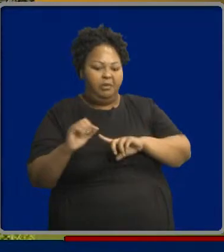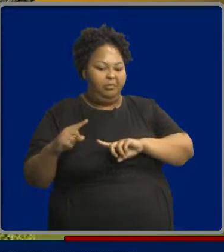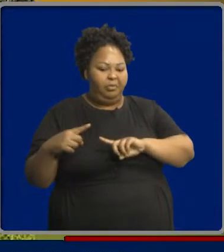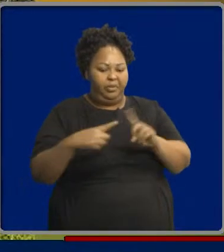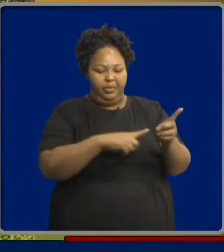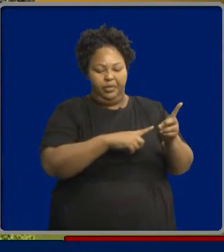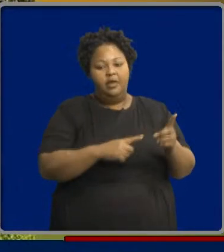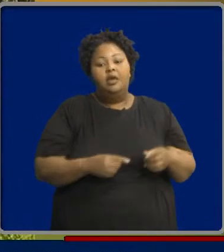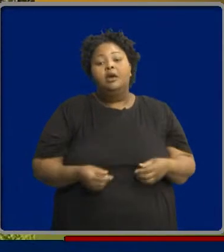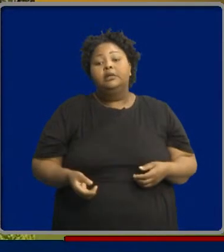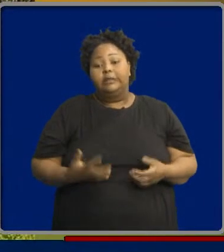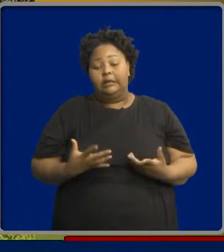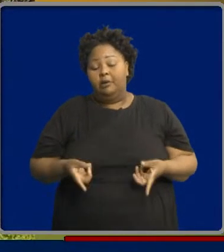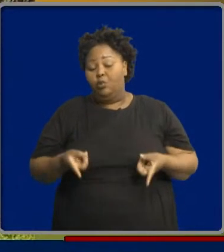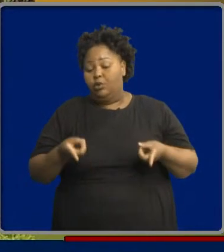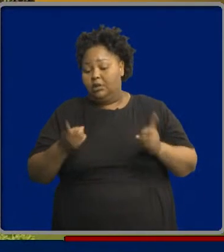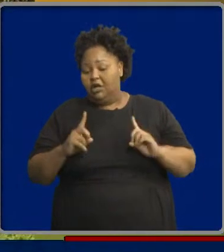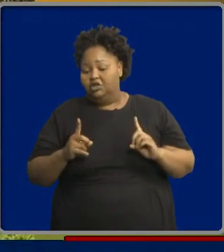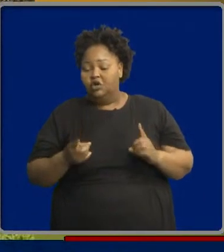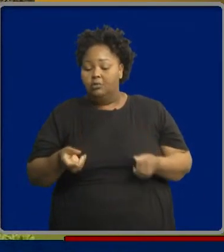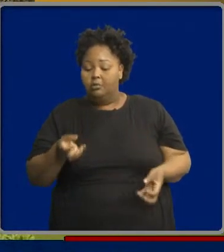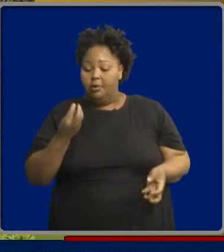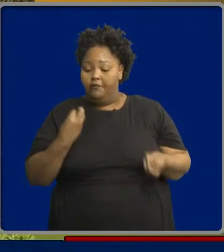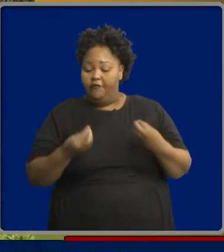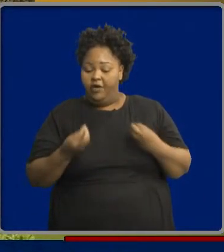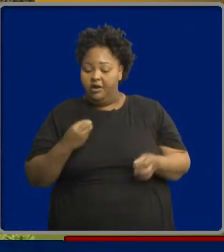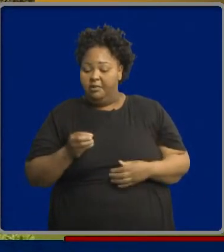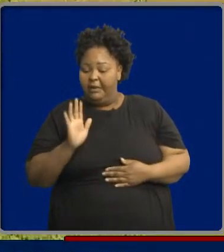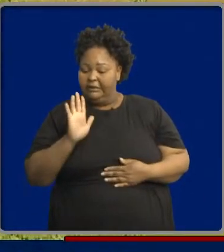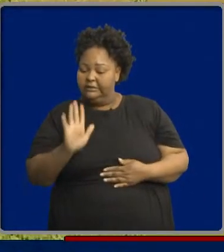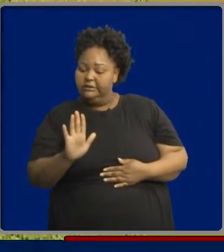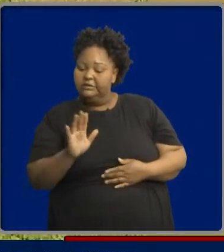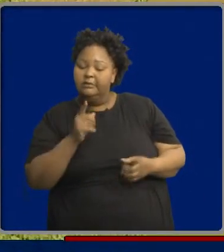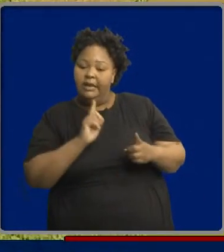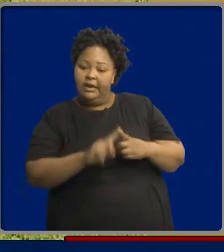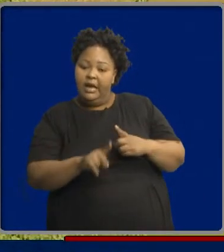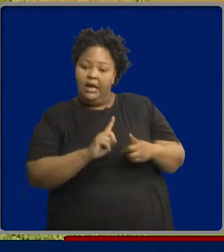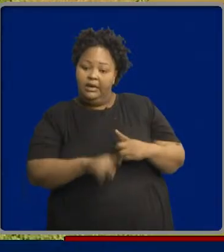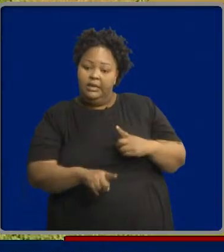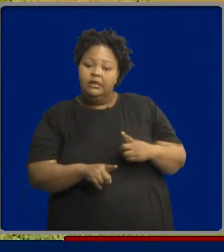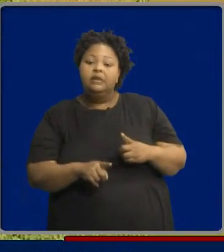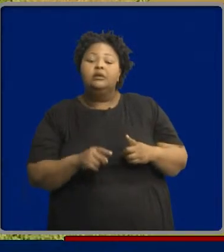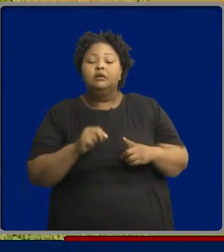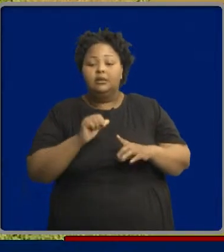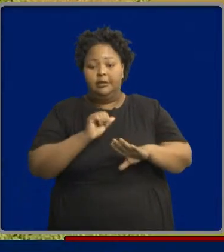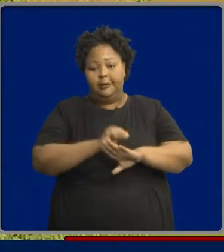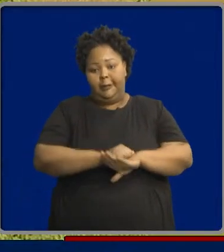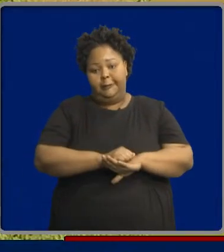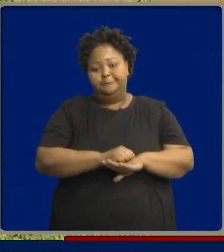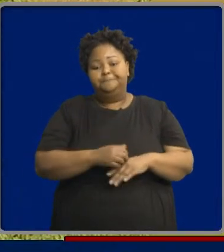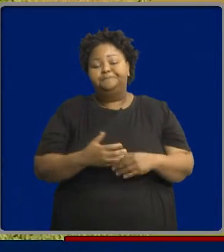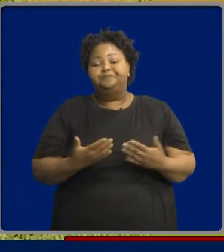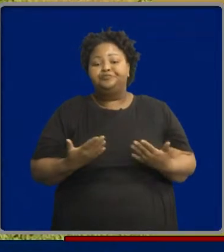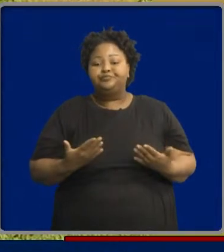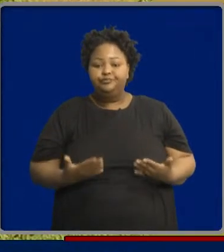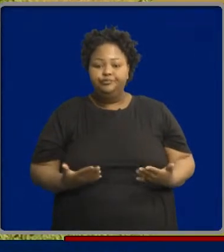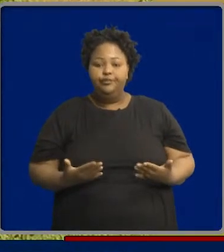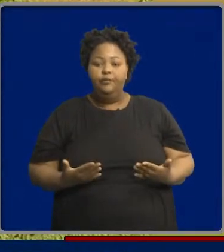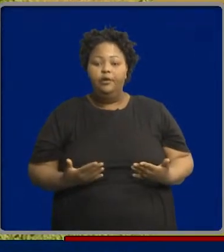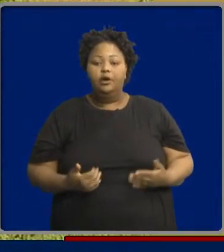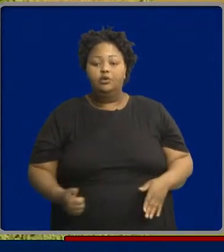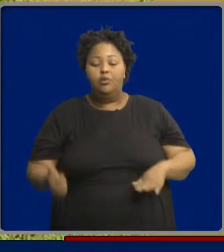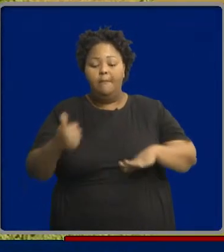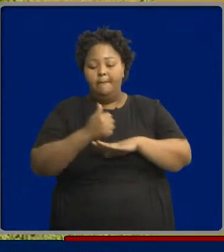children who may be tempted to play with the waste. The news crew telephonically contacted the health center's administrator,